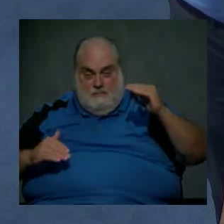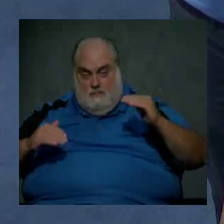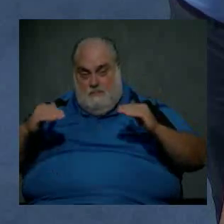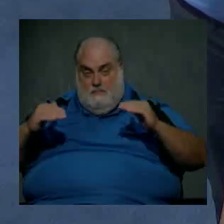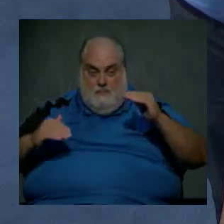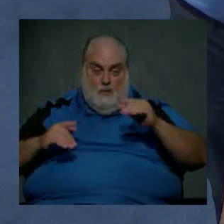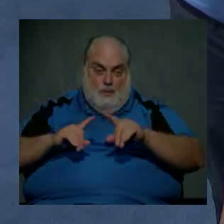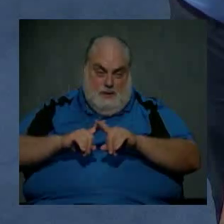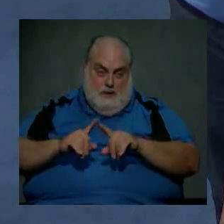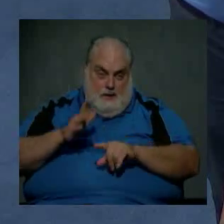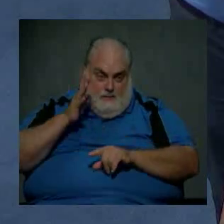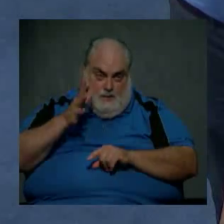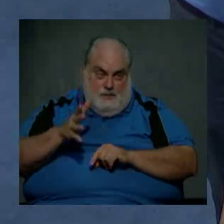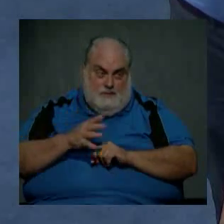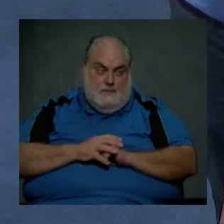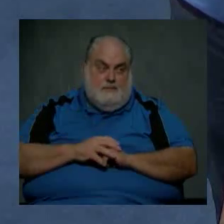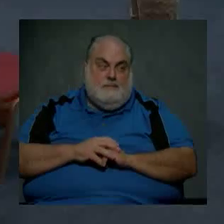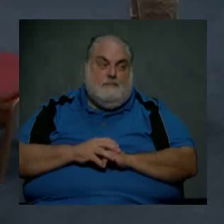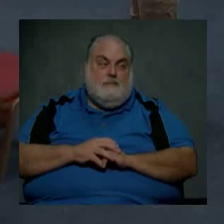height. Yes, sir.